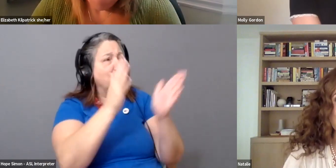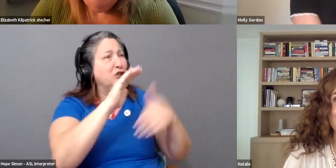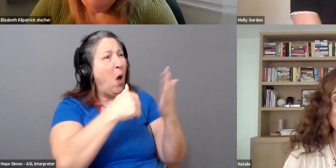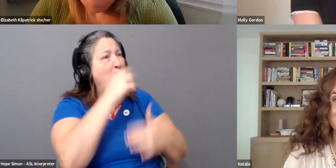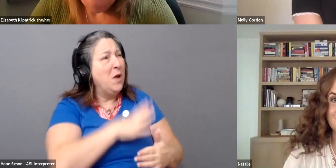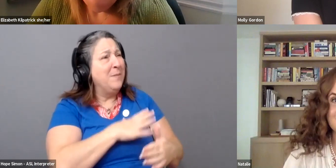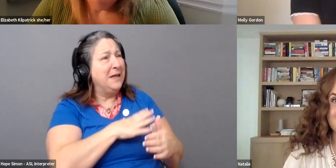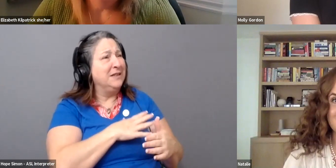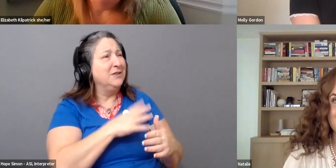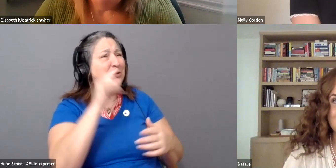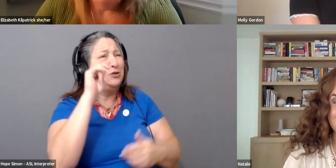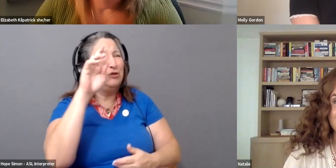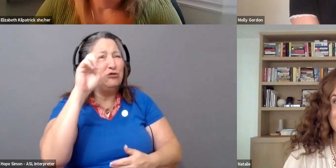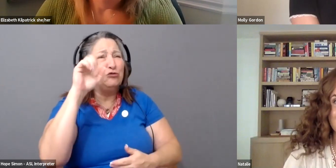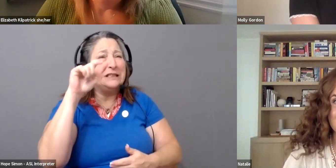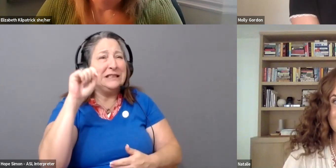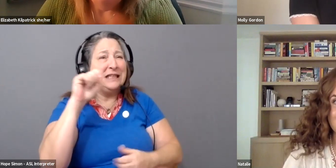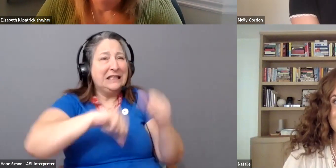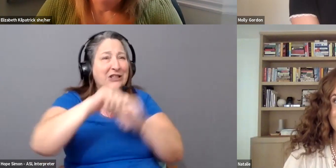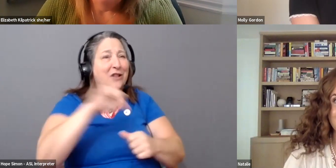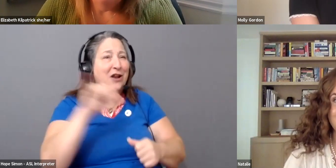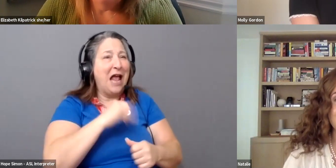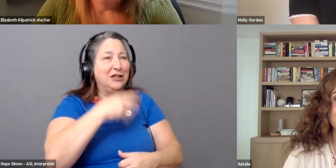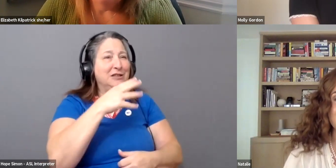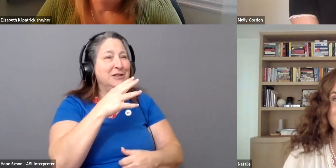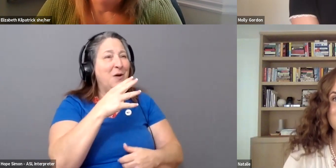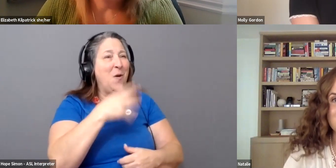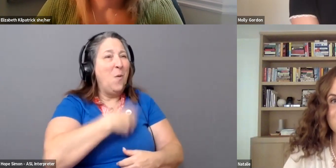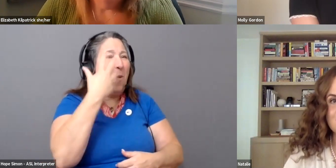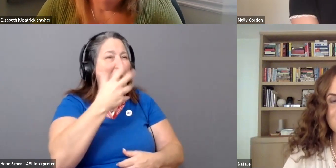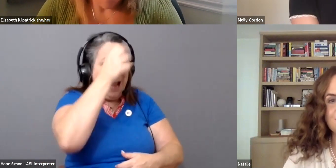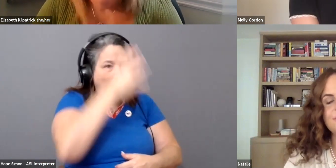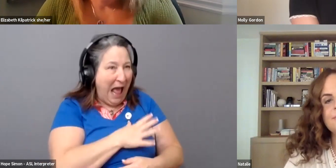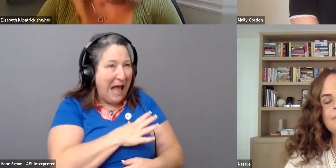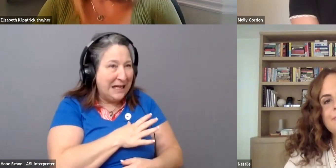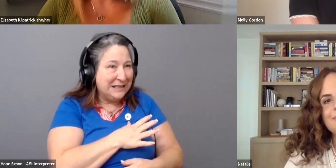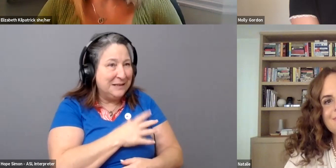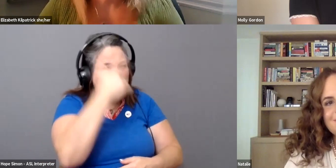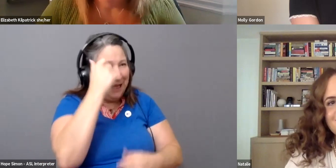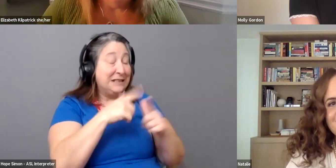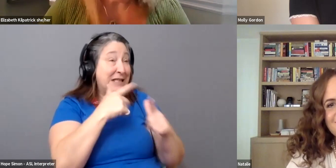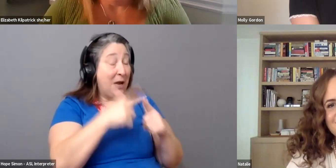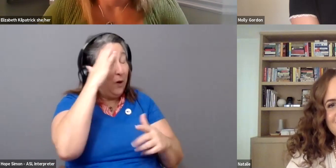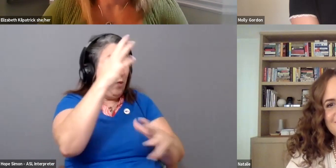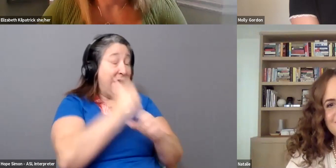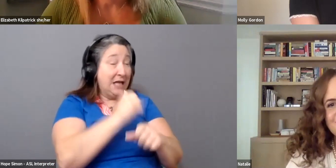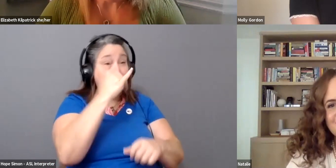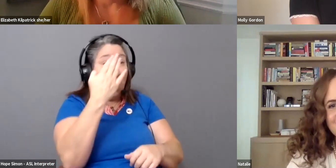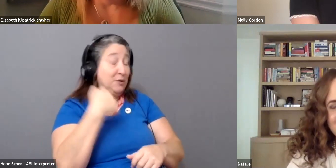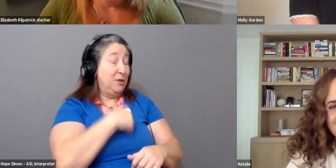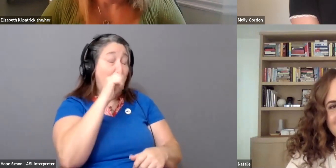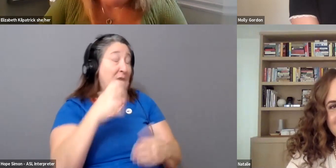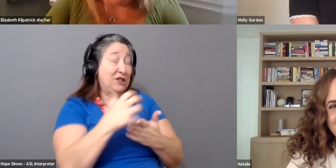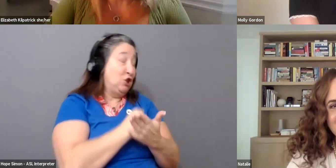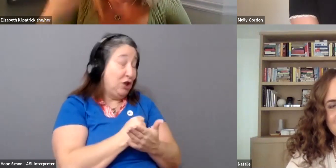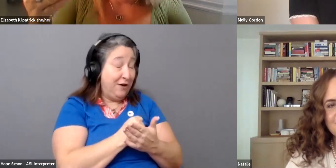all the opportunities, and then we can, eventually even get jobs that we don't deserve. Right. It can happen. Do you want to talk a